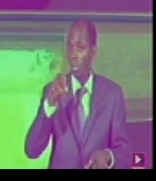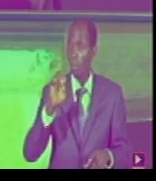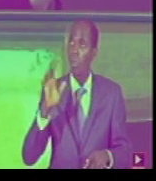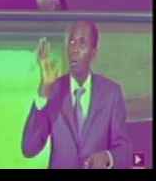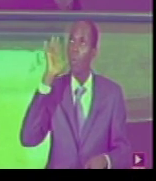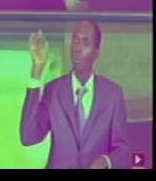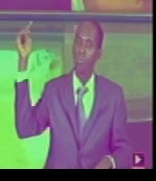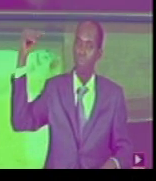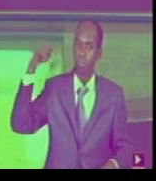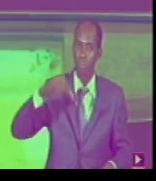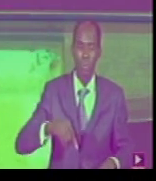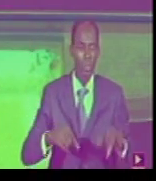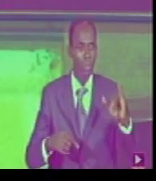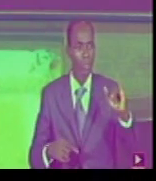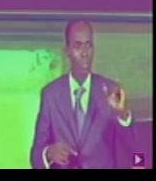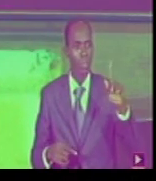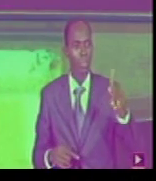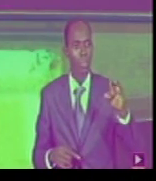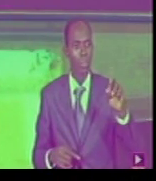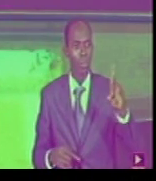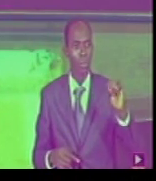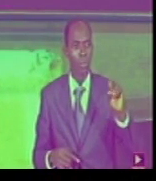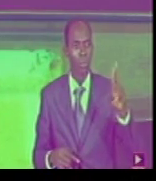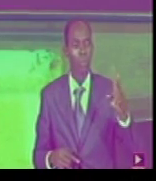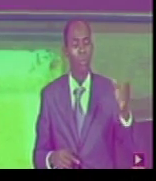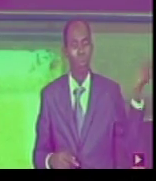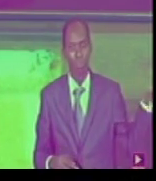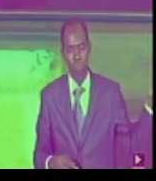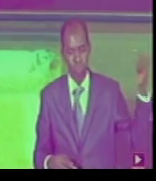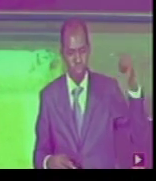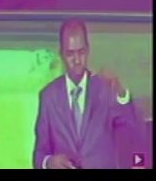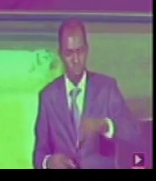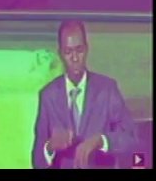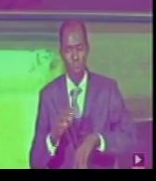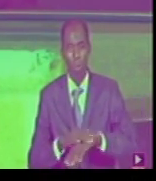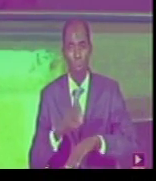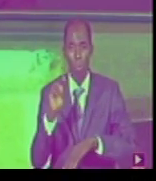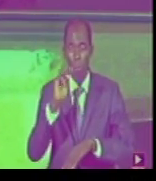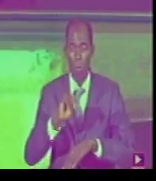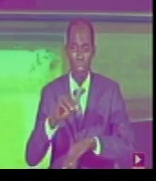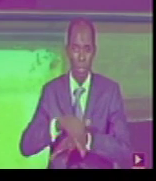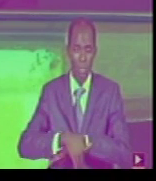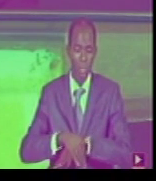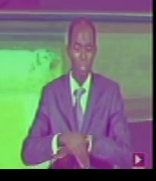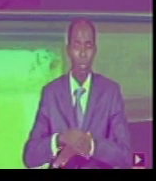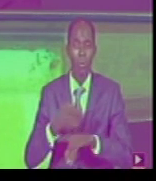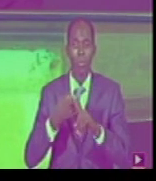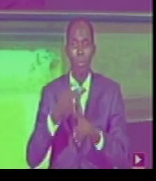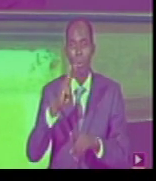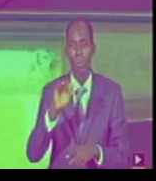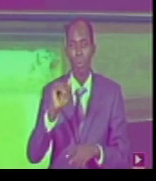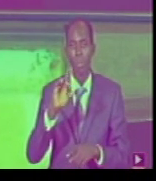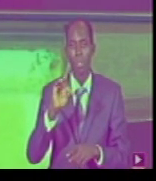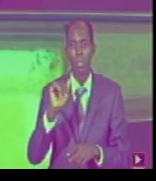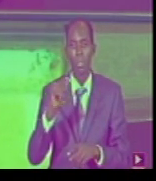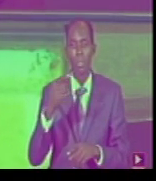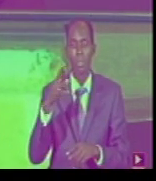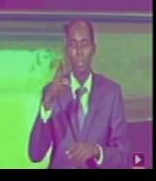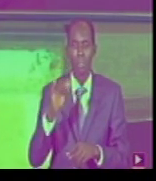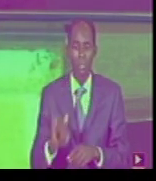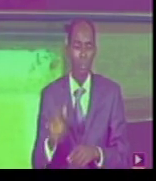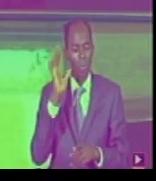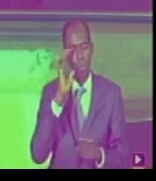From Ikrodu, they will come Monday night. From Badagry, they will come Monday night. And if